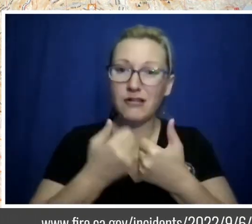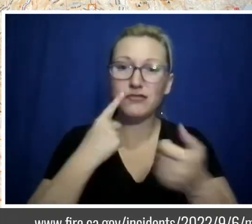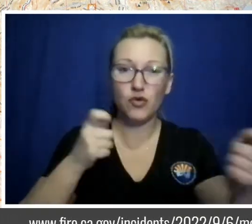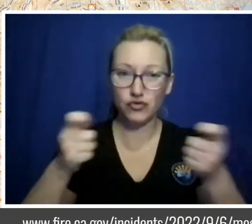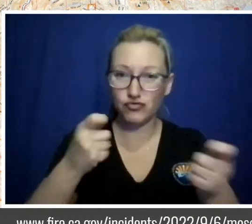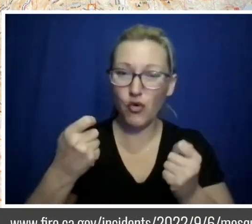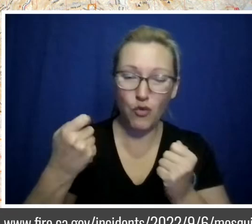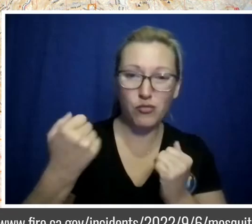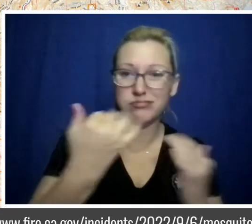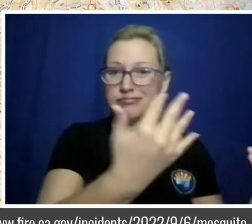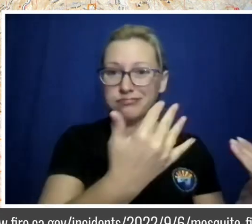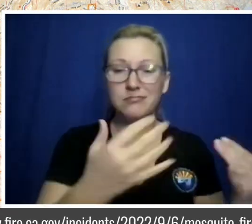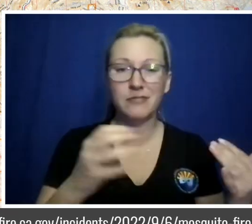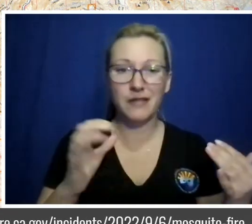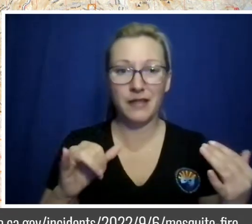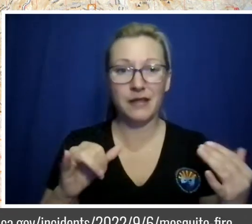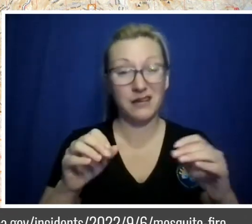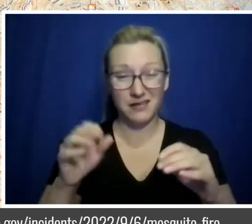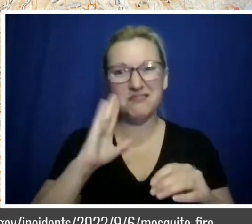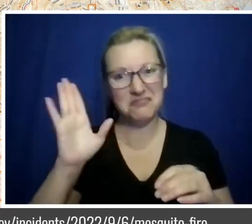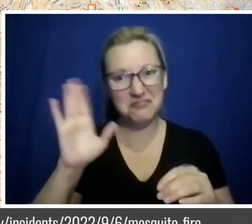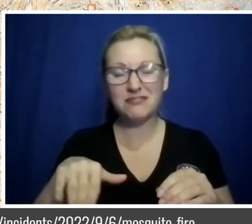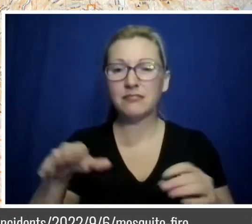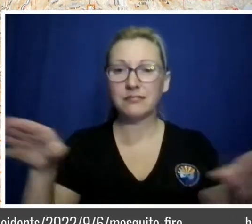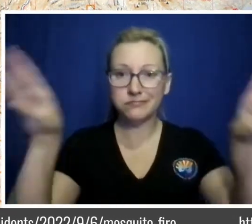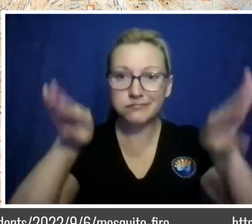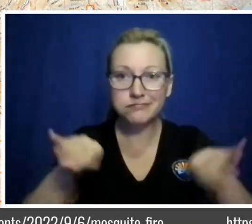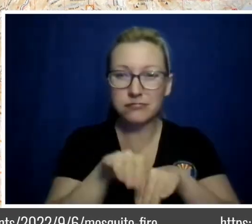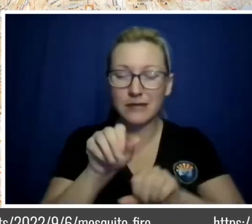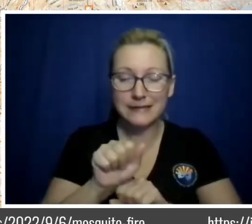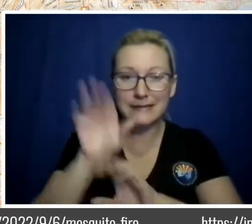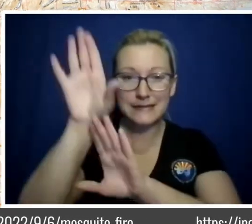extraordinarily steep drainages, both the Middle Fork of the American River,